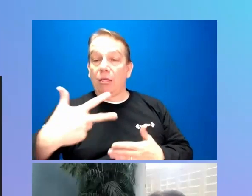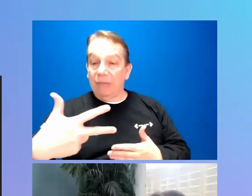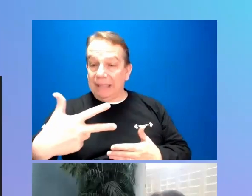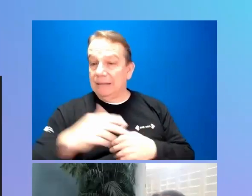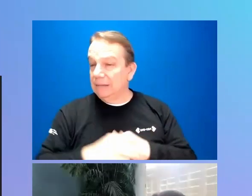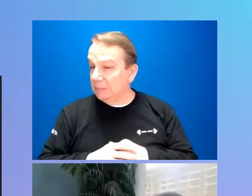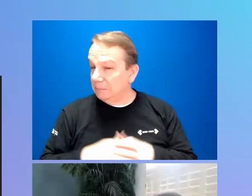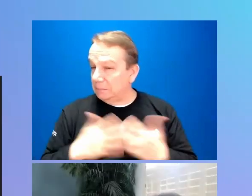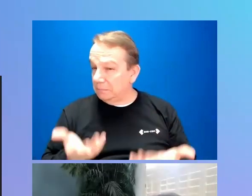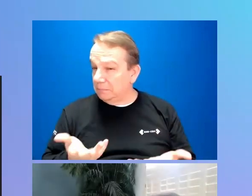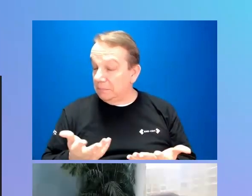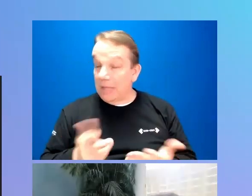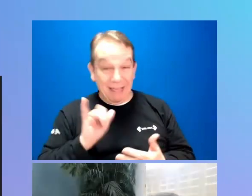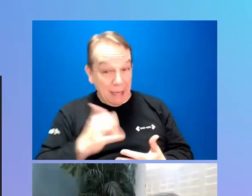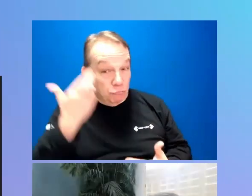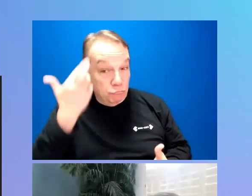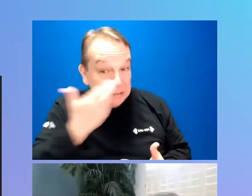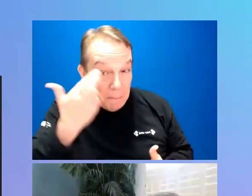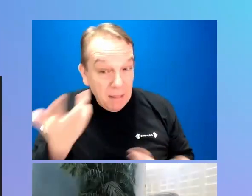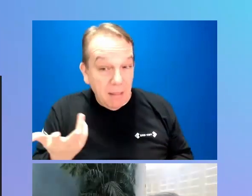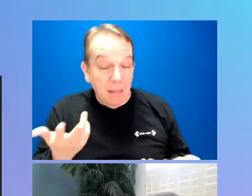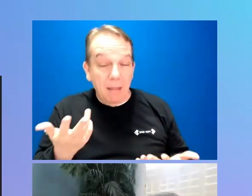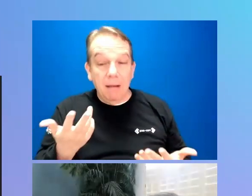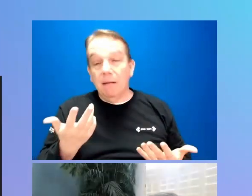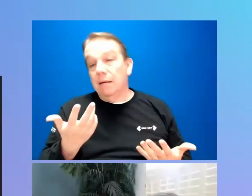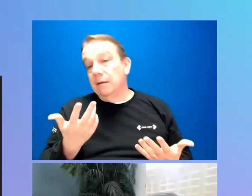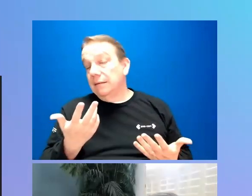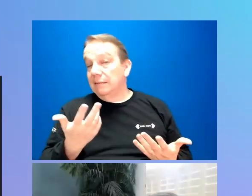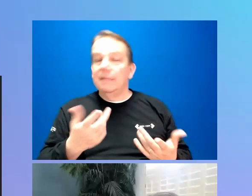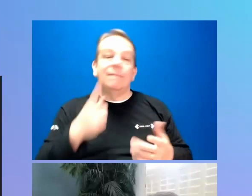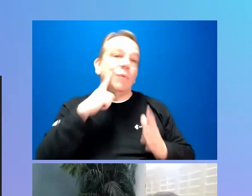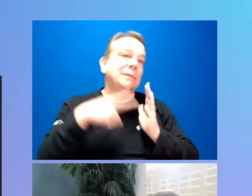like usability testing was